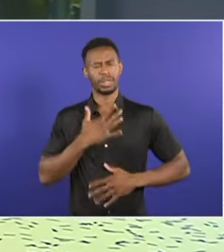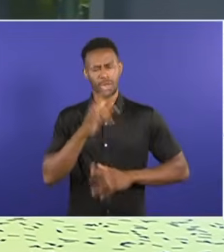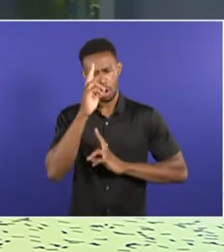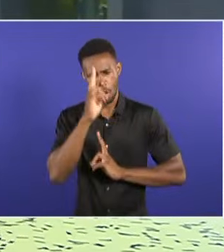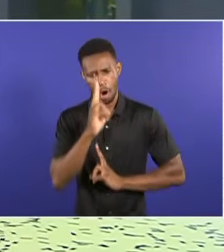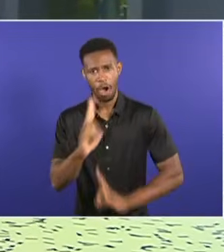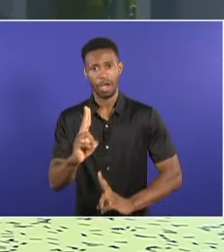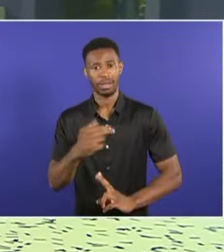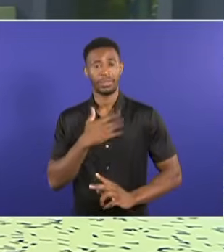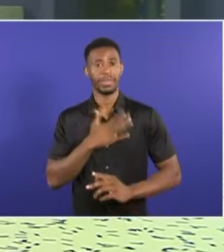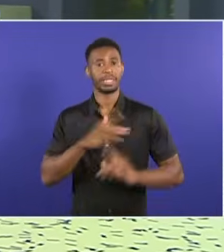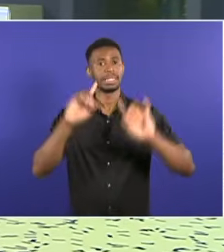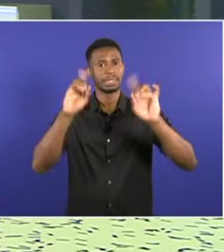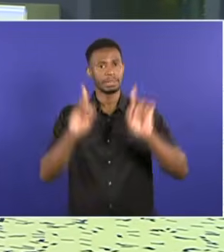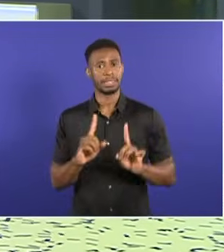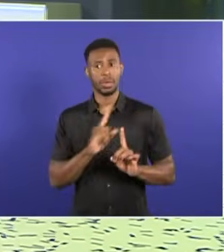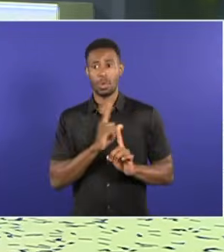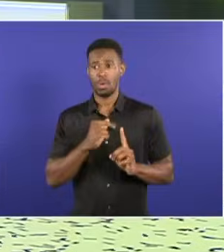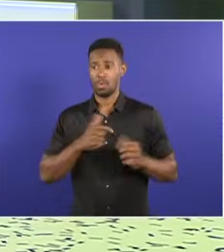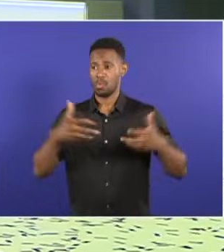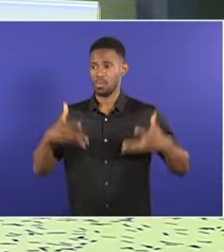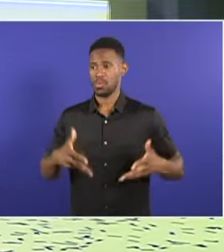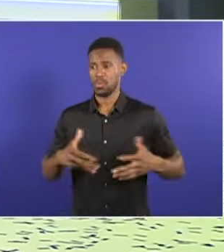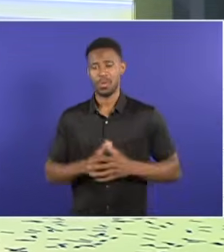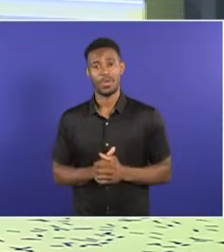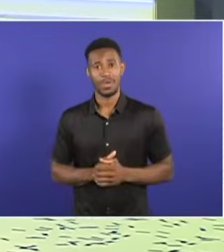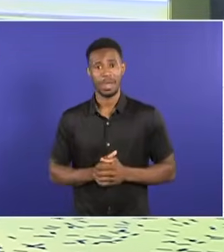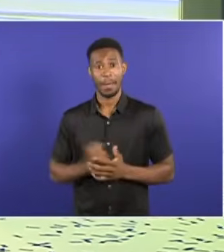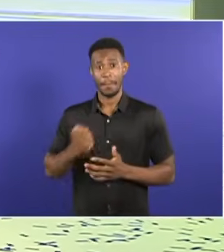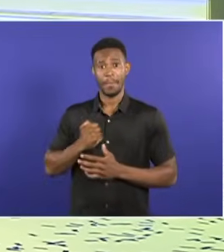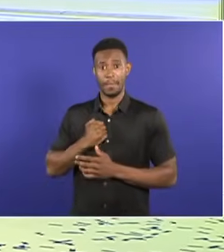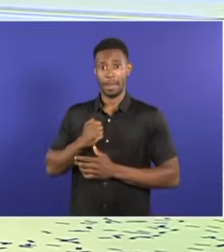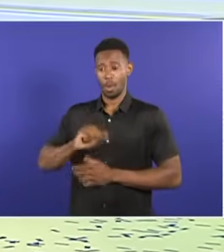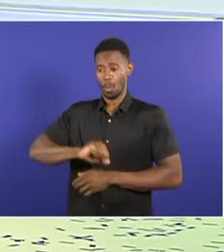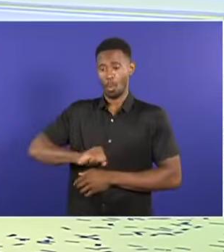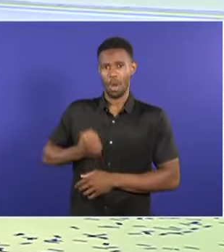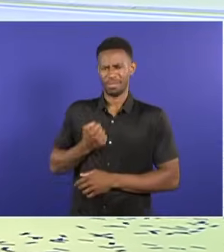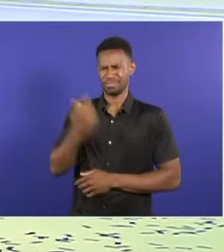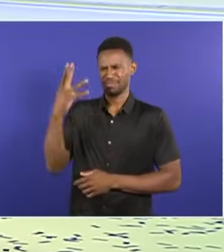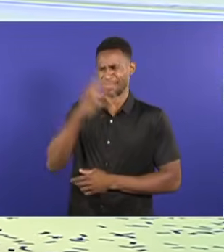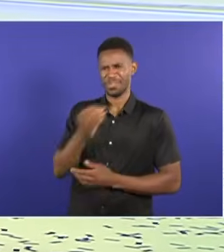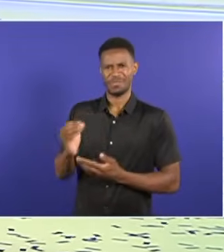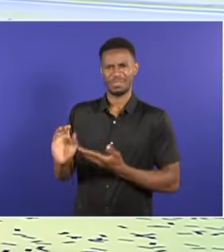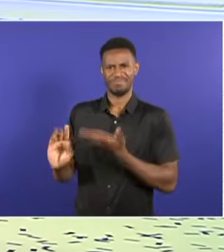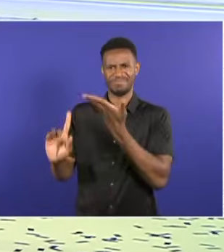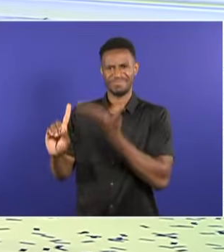today. Thank you to my beautiful wife, Carla, who you just met,